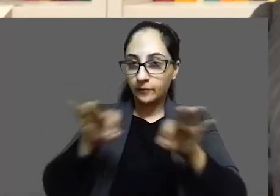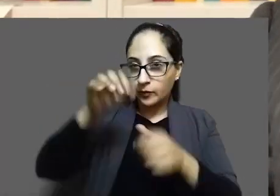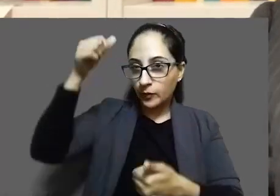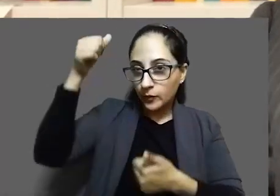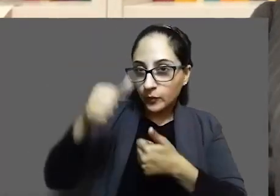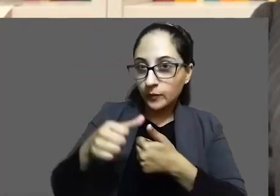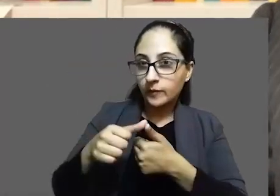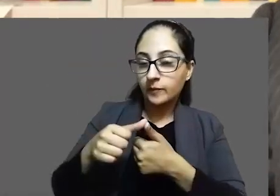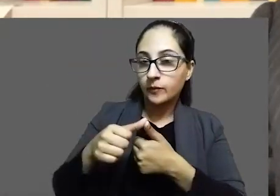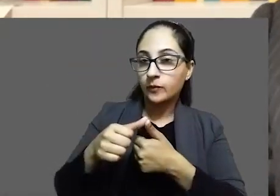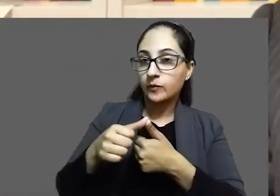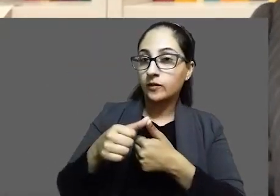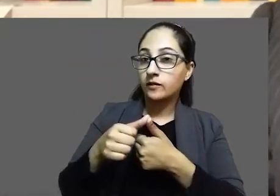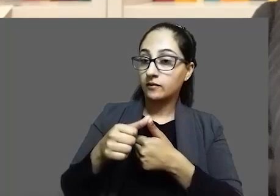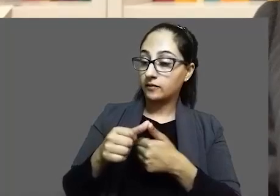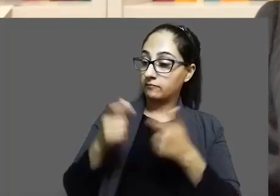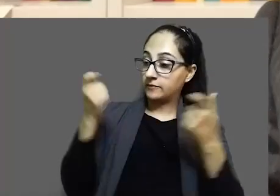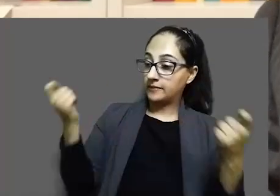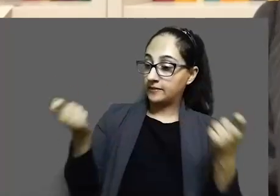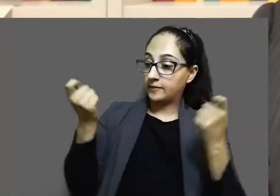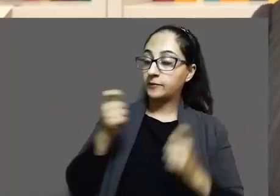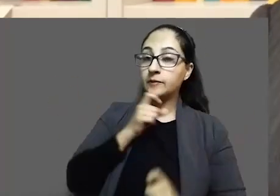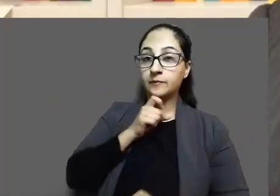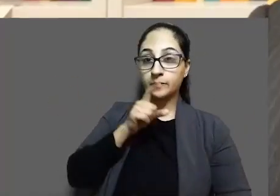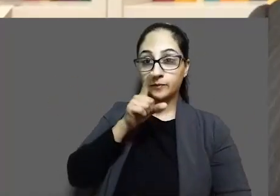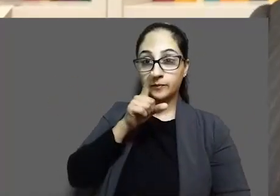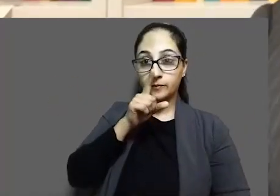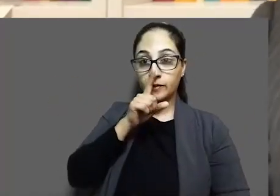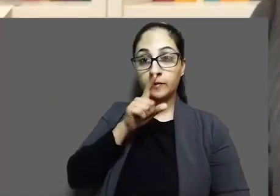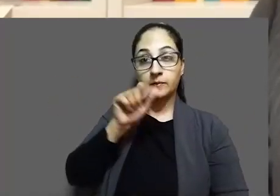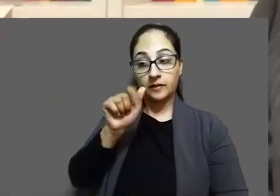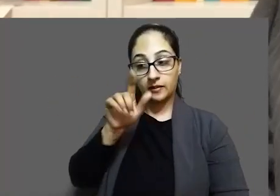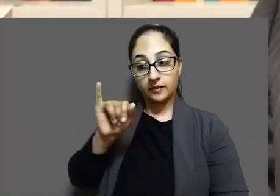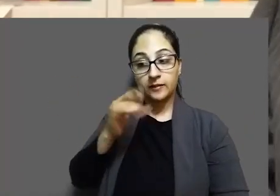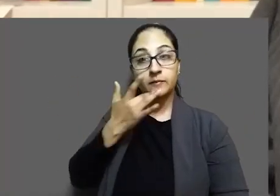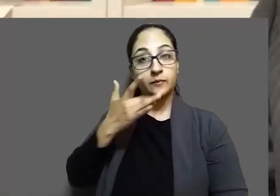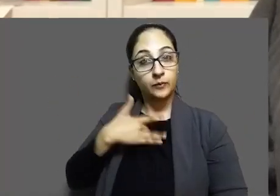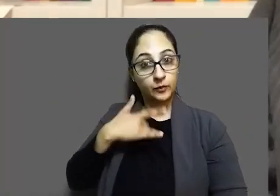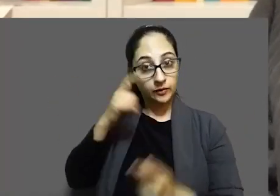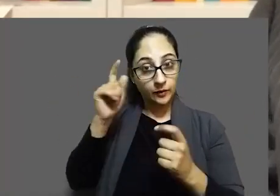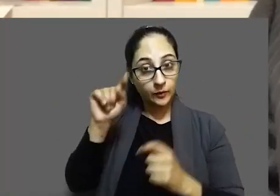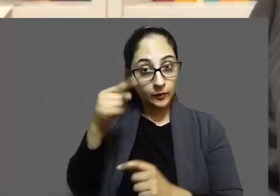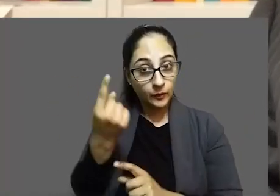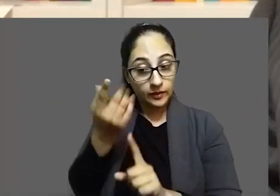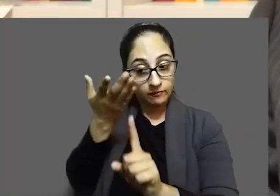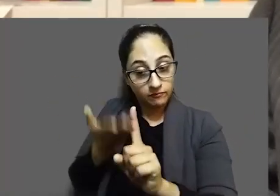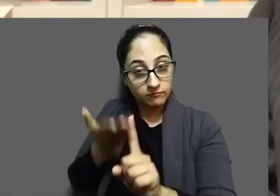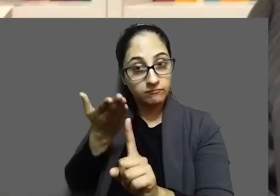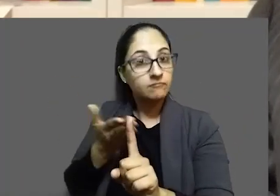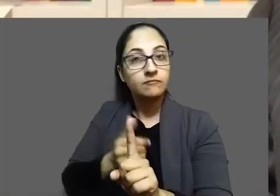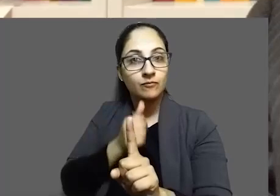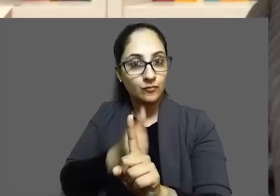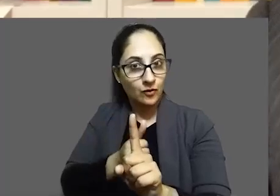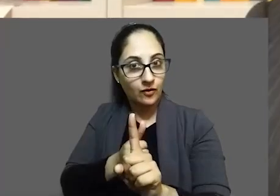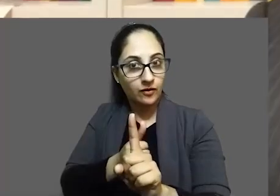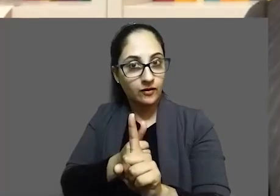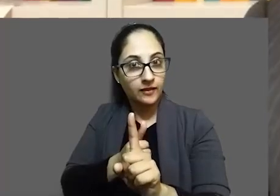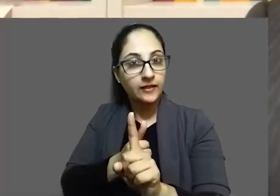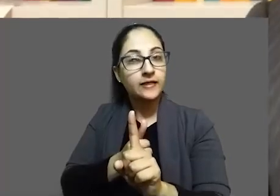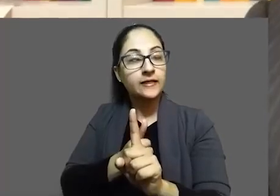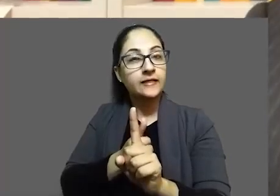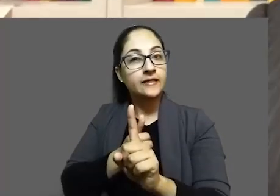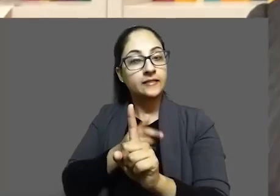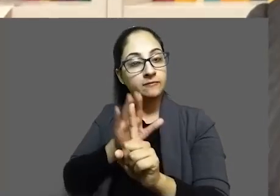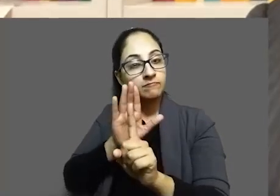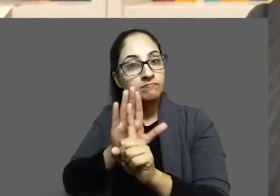is that Yom Ali is a commemoration of Imam Ali, where the figure of